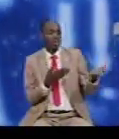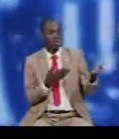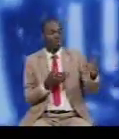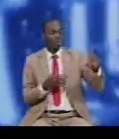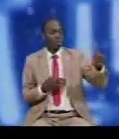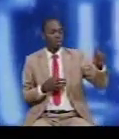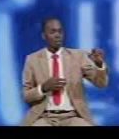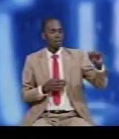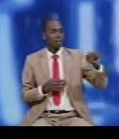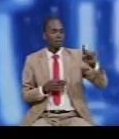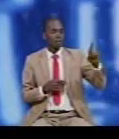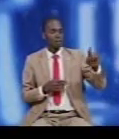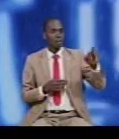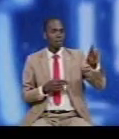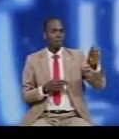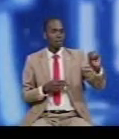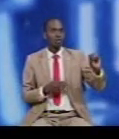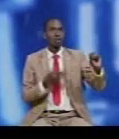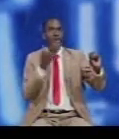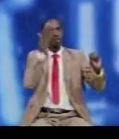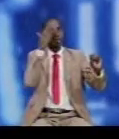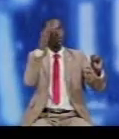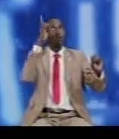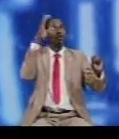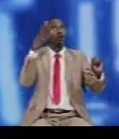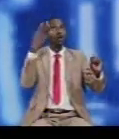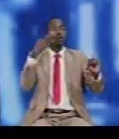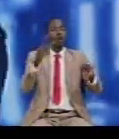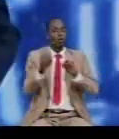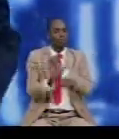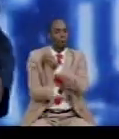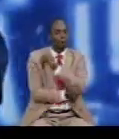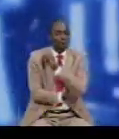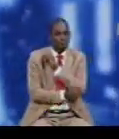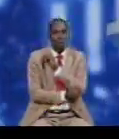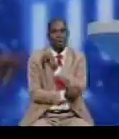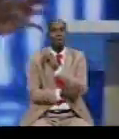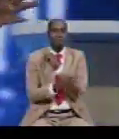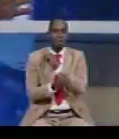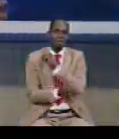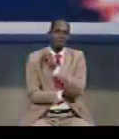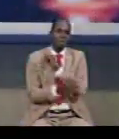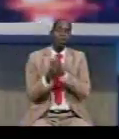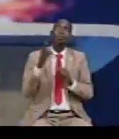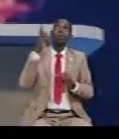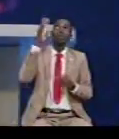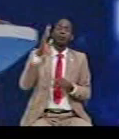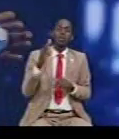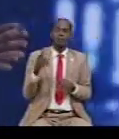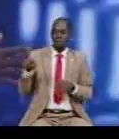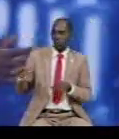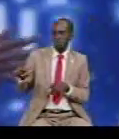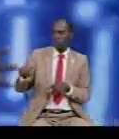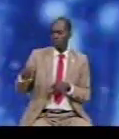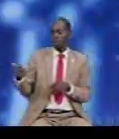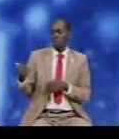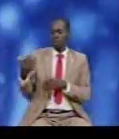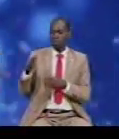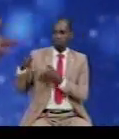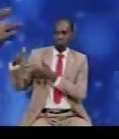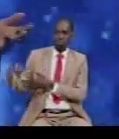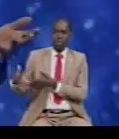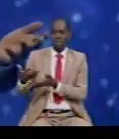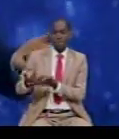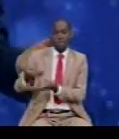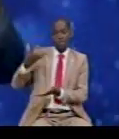knew God, the God of Abraham and the Abraham of God. Look at the rich man on the other